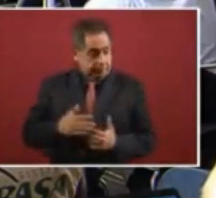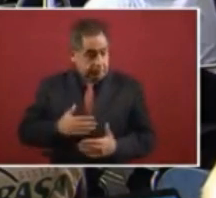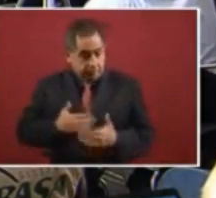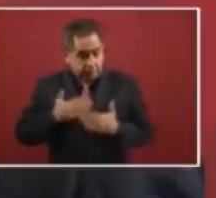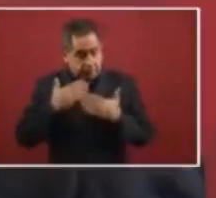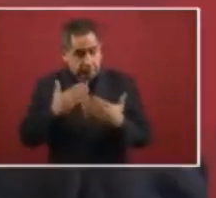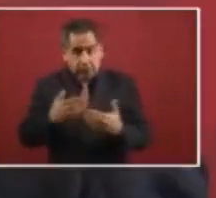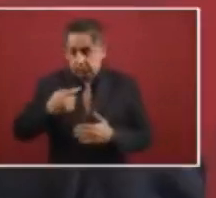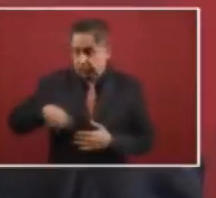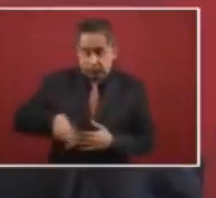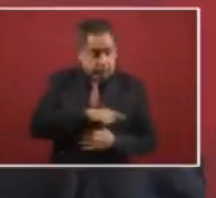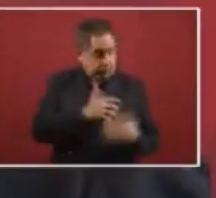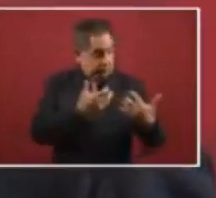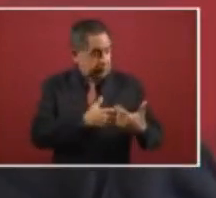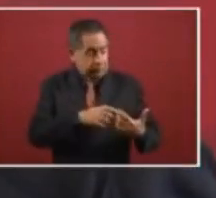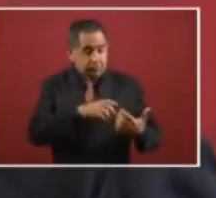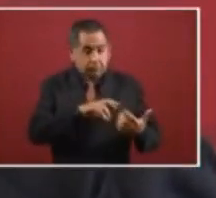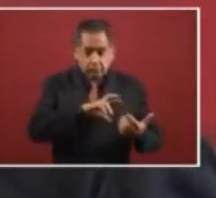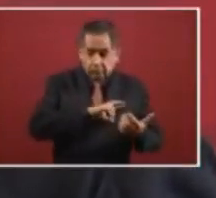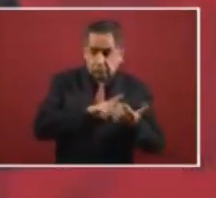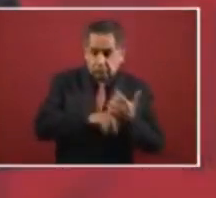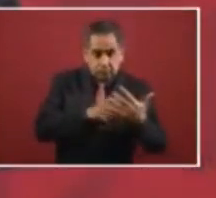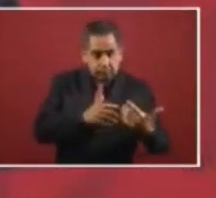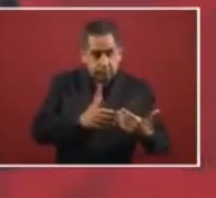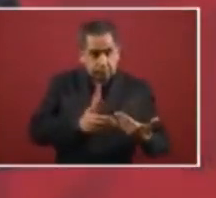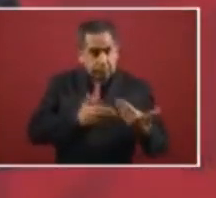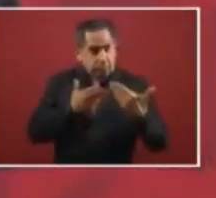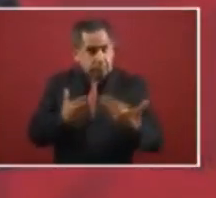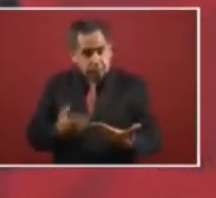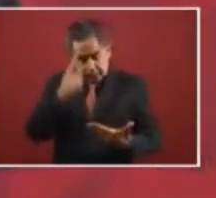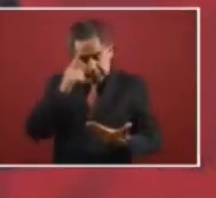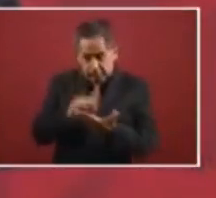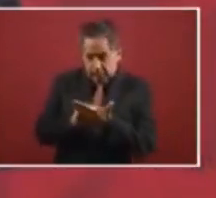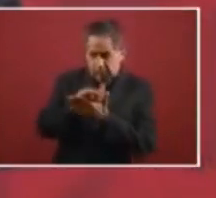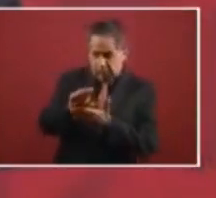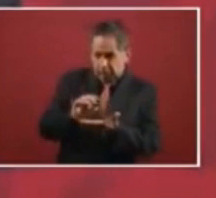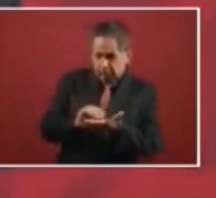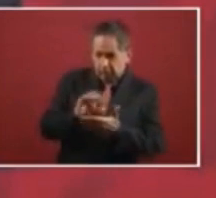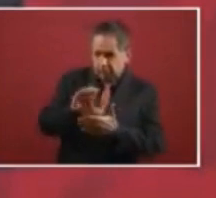different. And yes, there is investment,